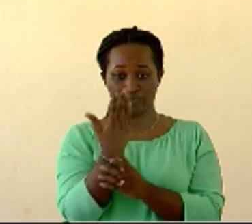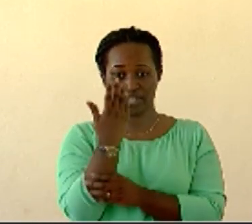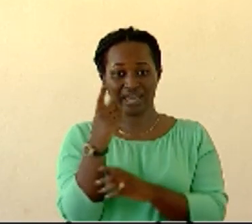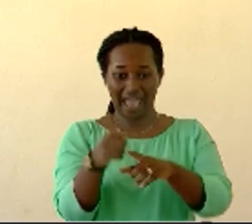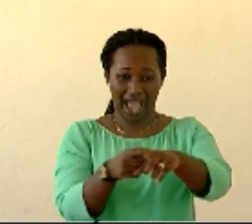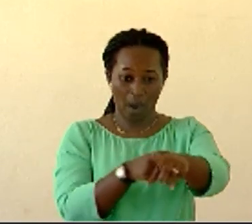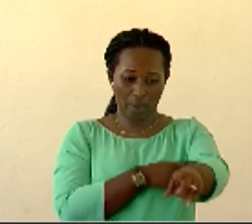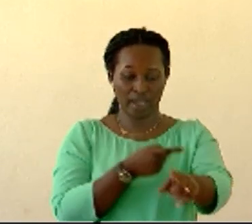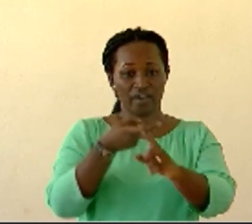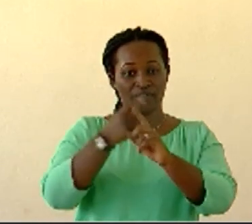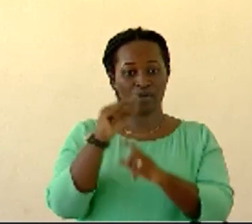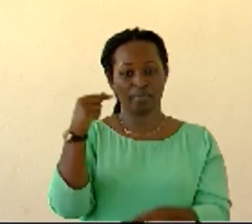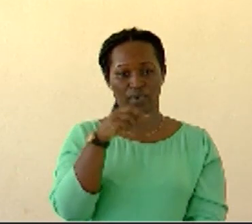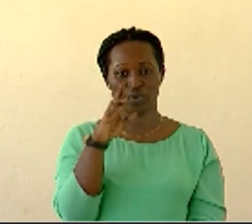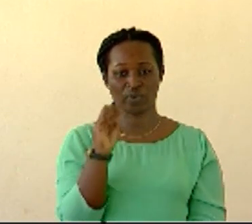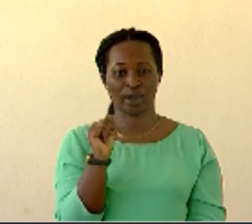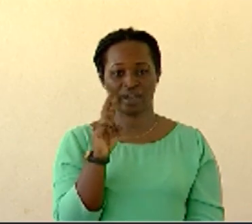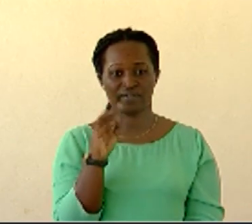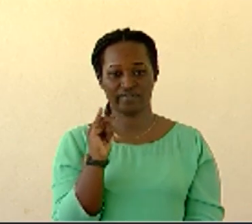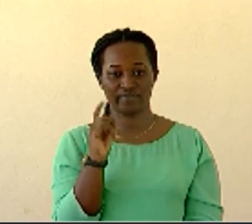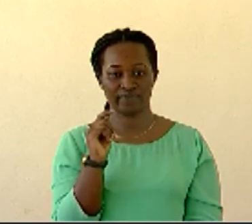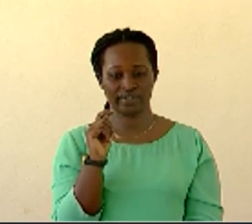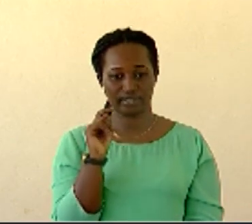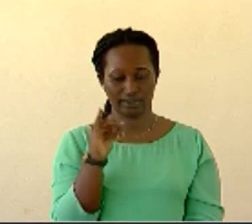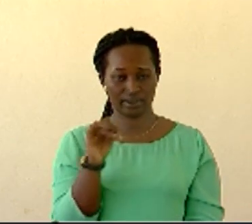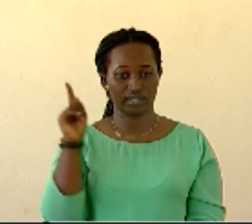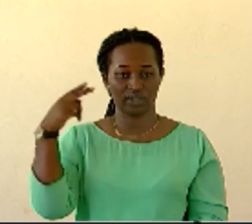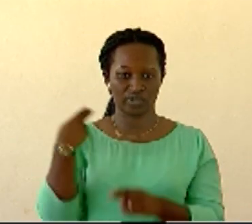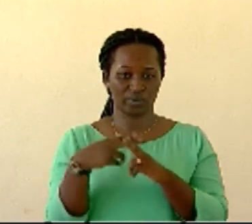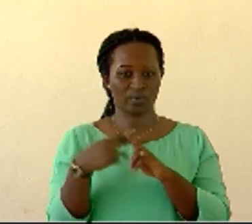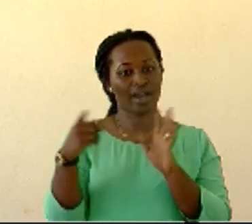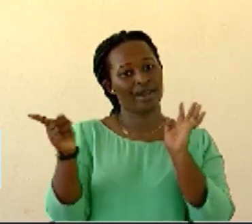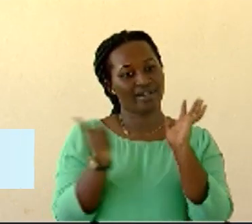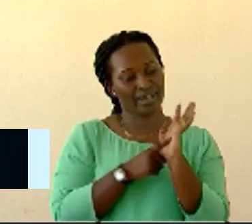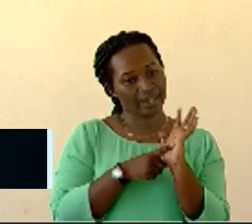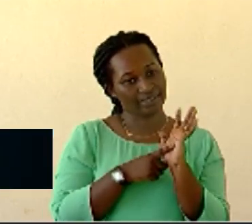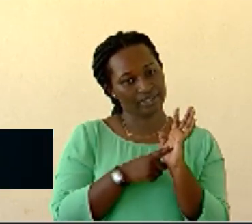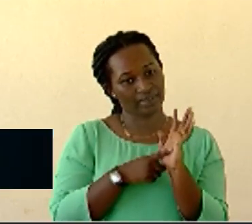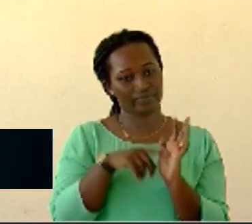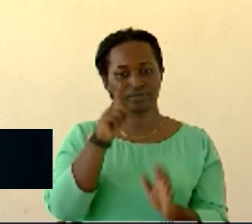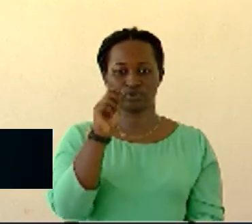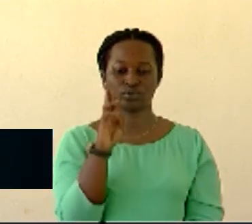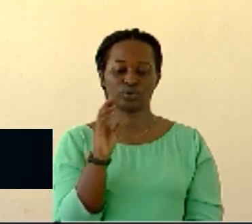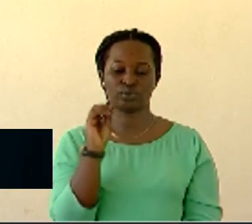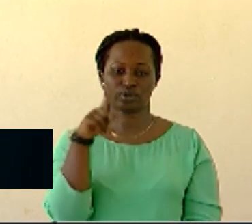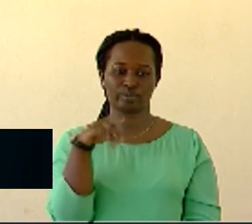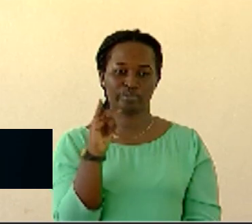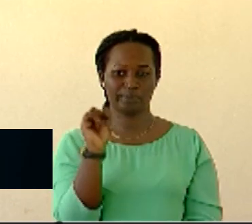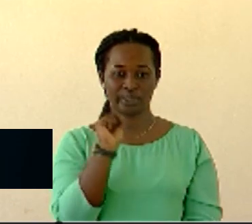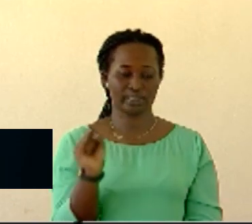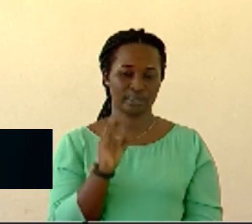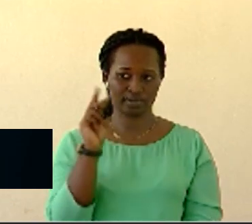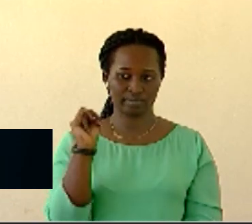away from gravity. So that is what we call negative tropism. That